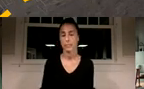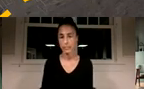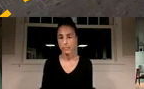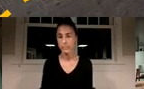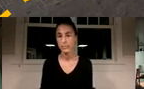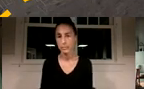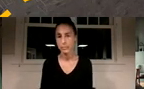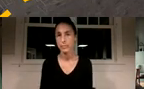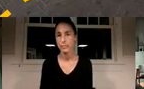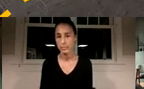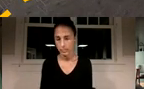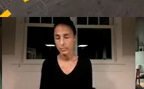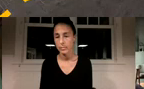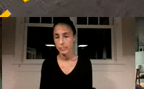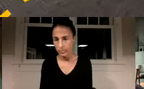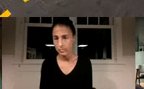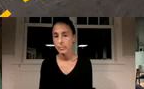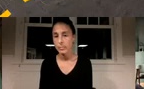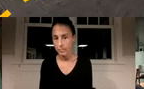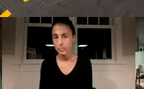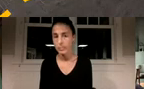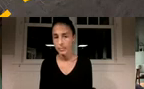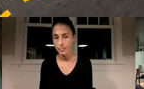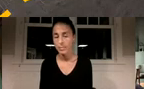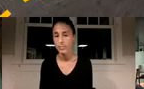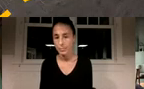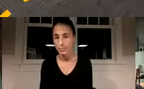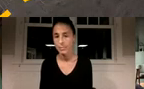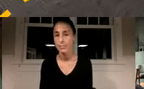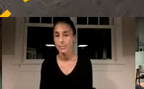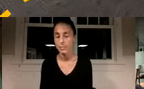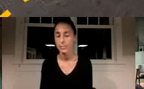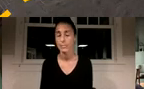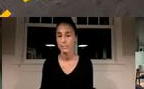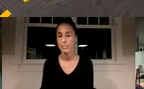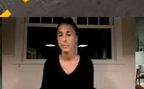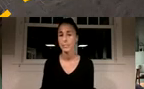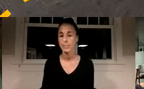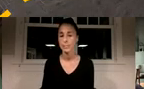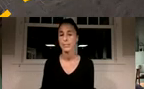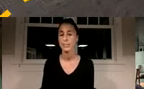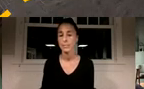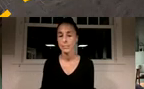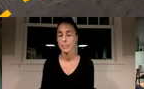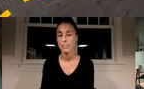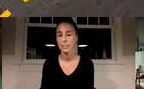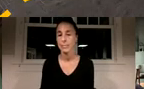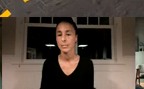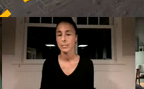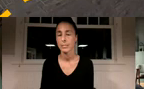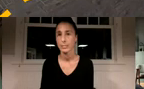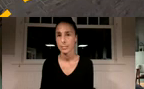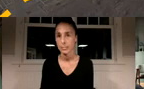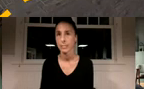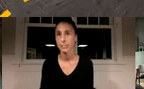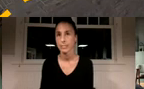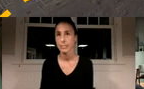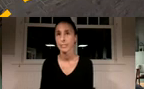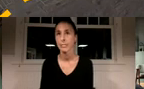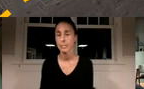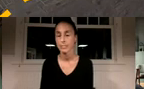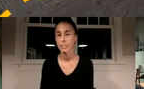Business Campus, the Merrifield situation. All of these are would have, you know, high density, it seems, uses. And